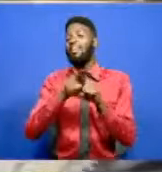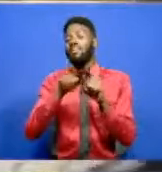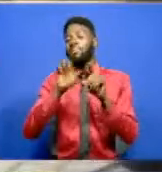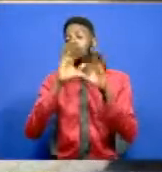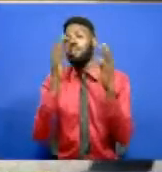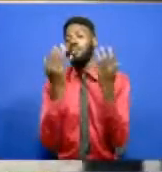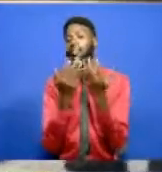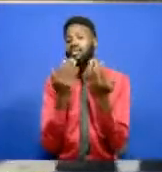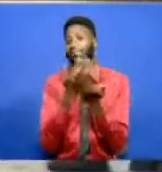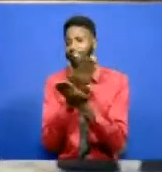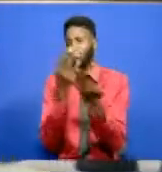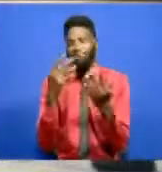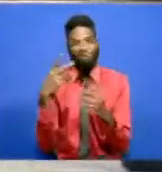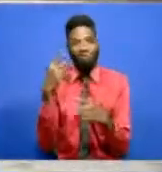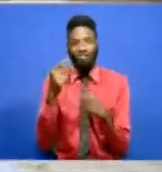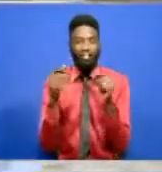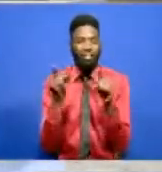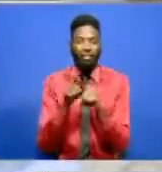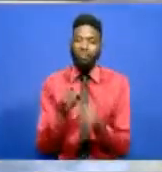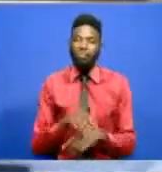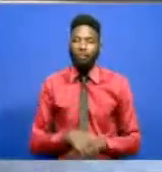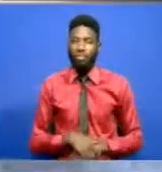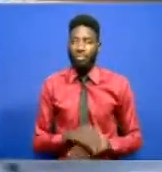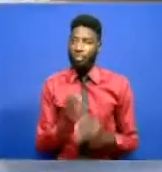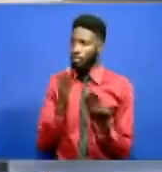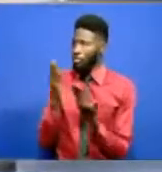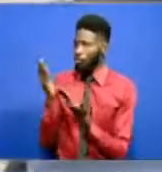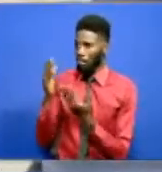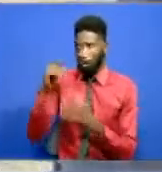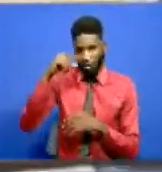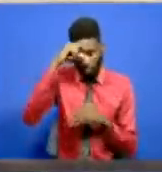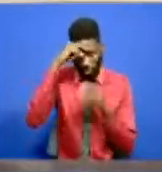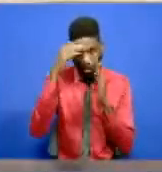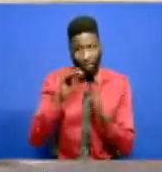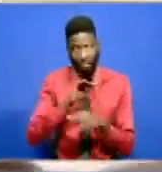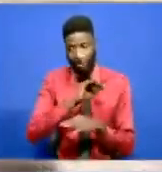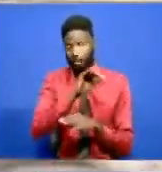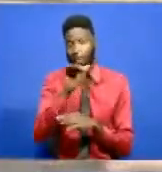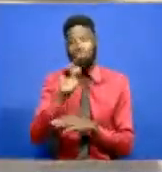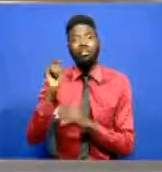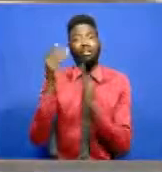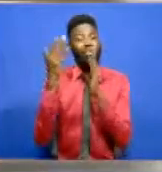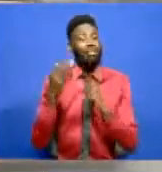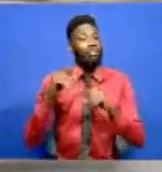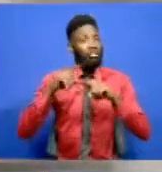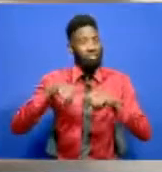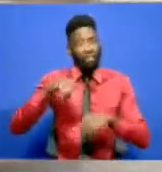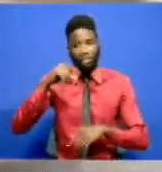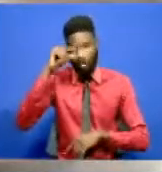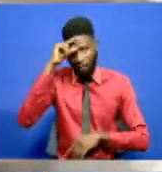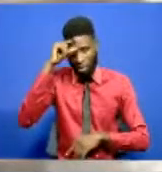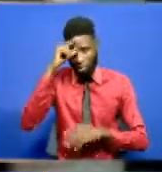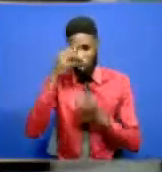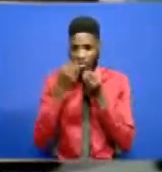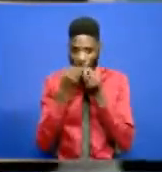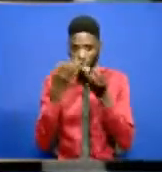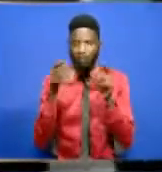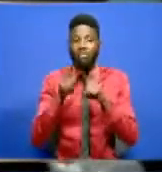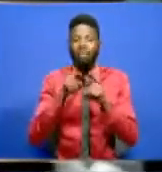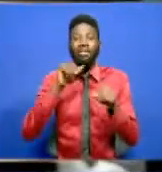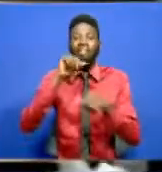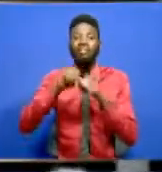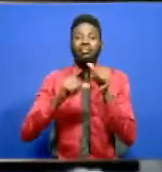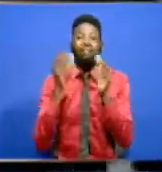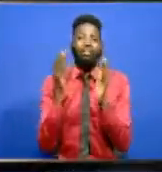working. Lonyangapuo is instead urging Kenyans to depend on verified information from the government and scientists.